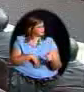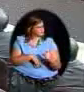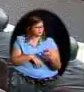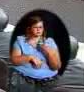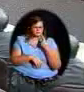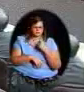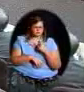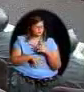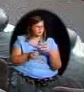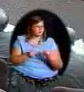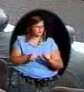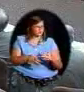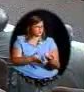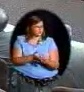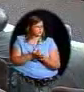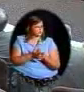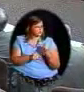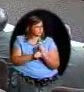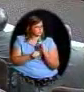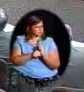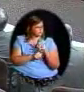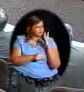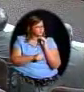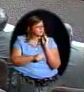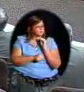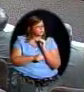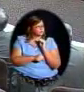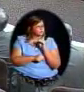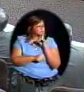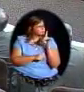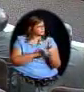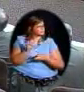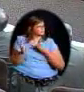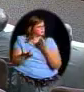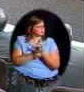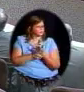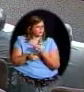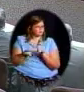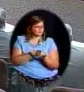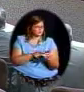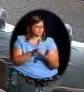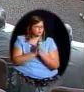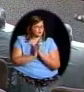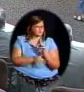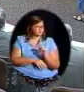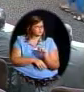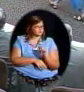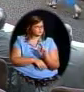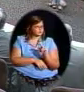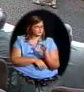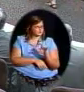real-world work experience. And I've also asked Nancy Keith to come forward.